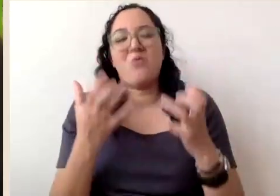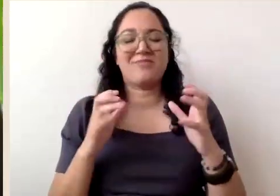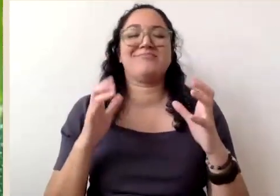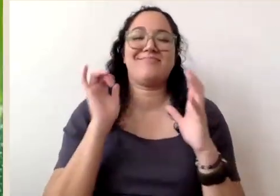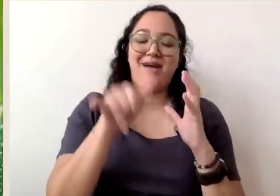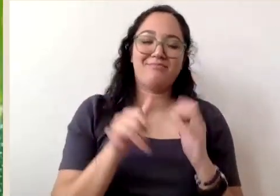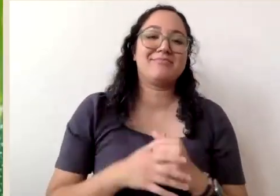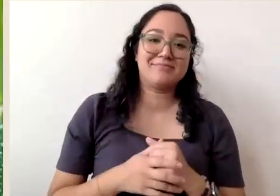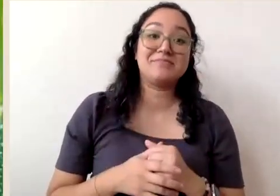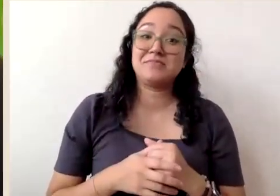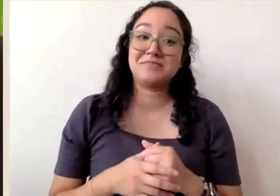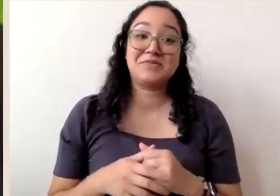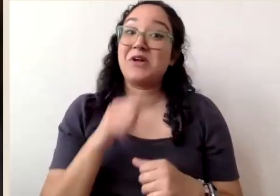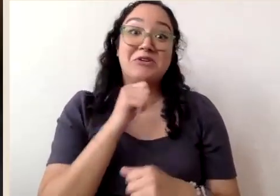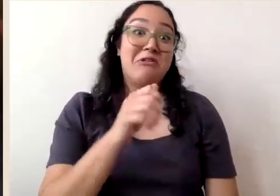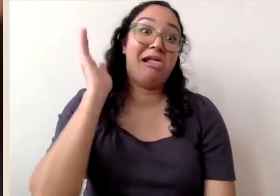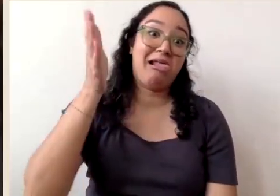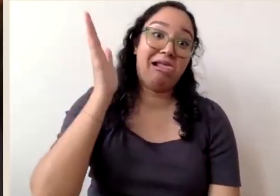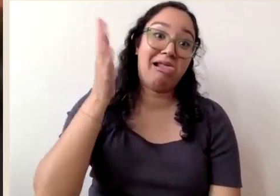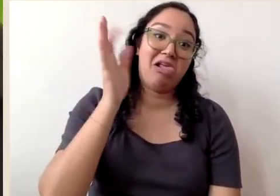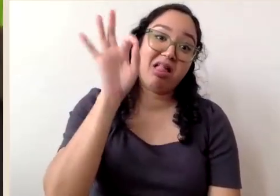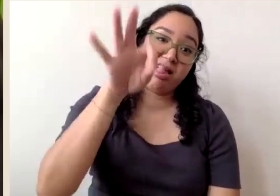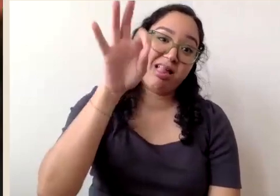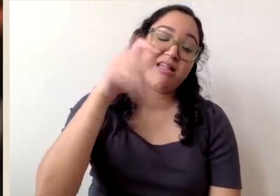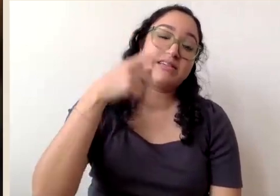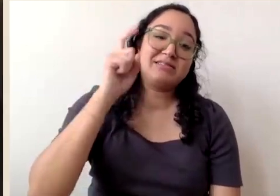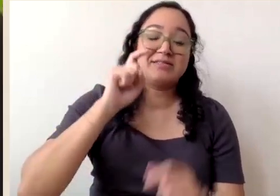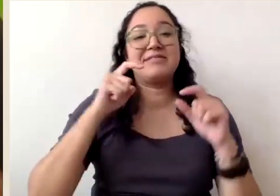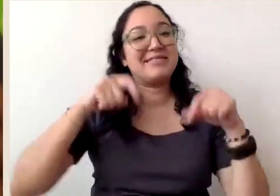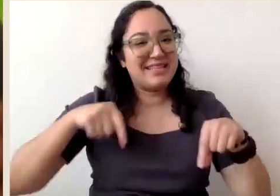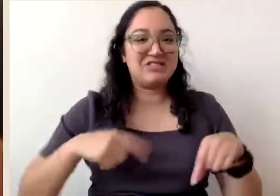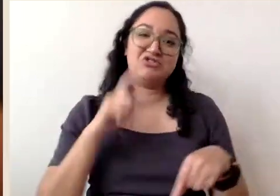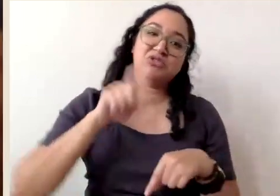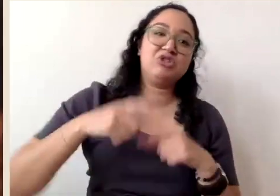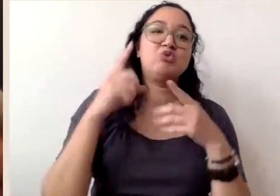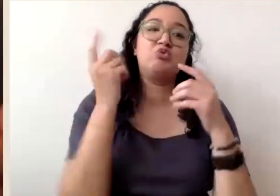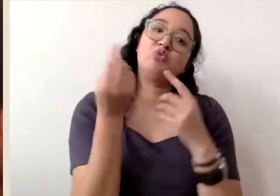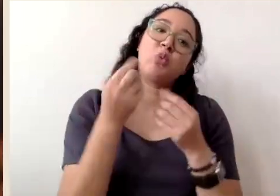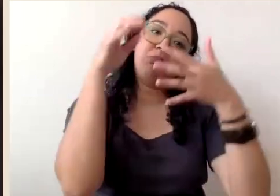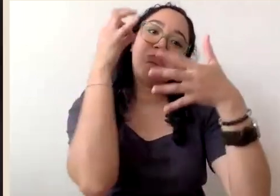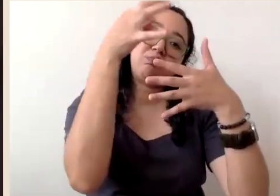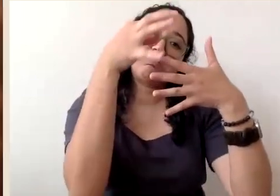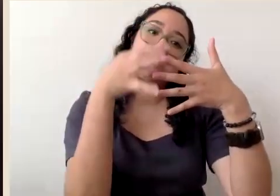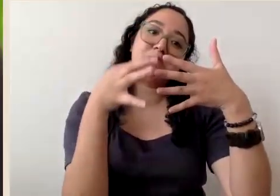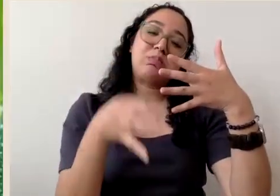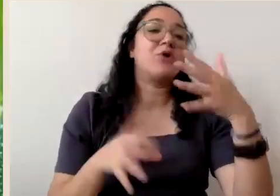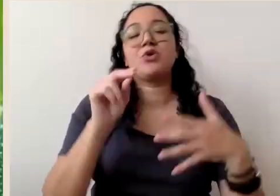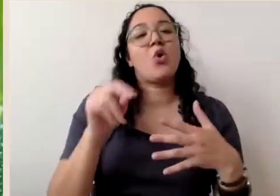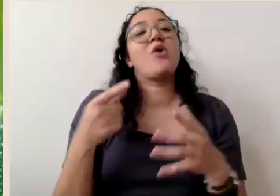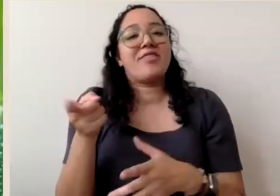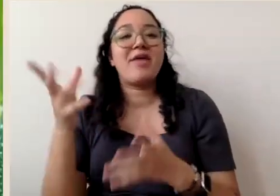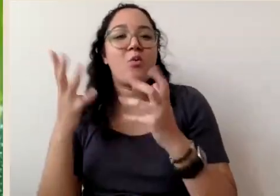attention. Definitely not lecture. So not just telling them this is what you need to do to be an interpreter. They have to actually do it and get Yes. feedback on what